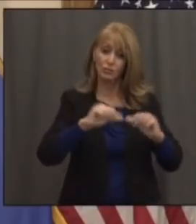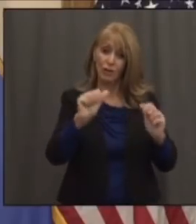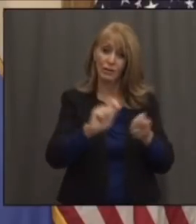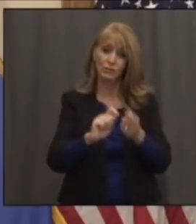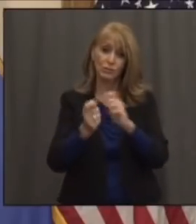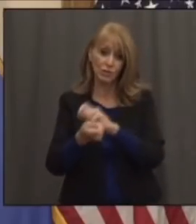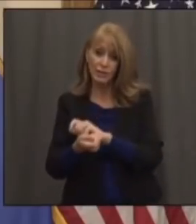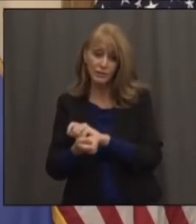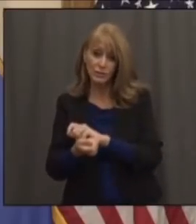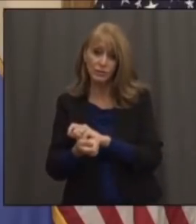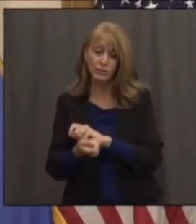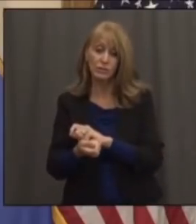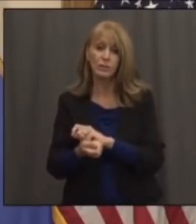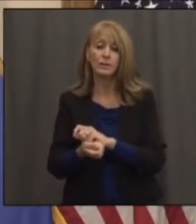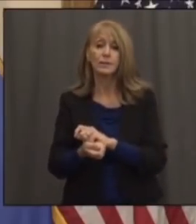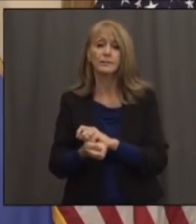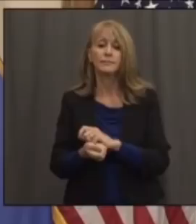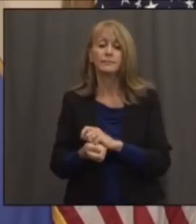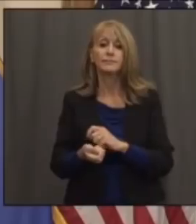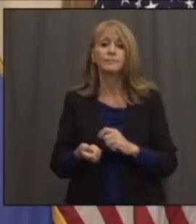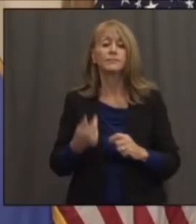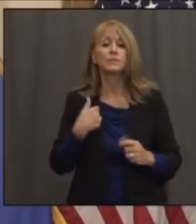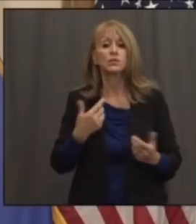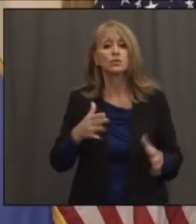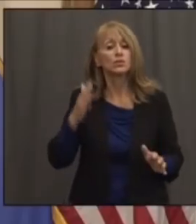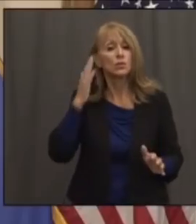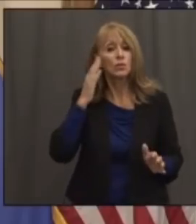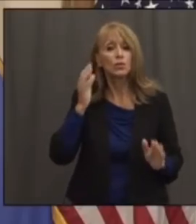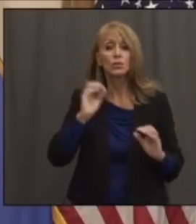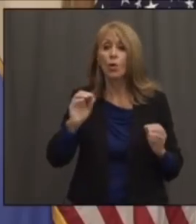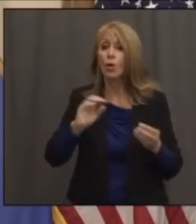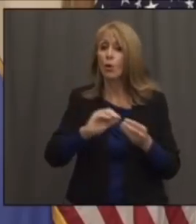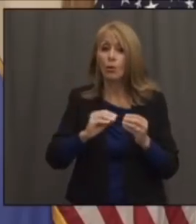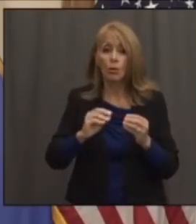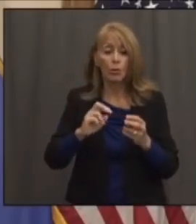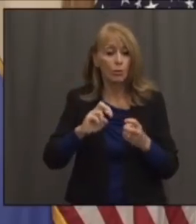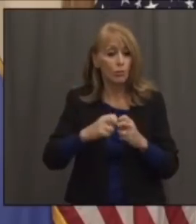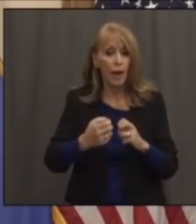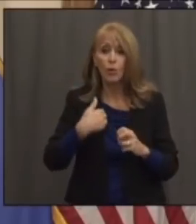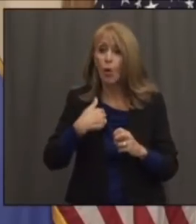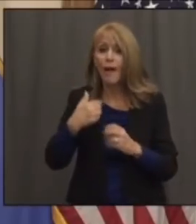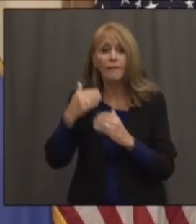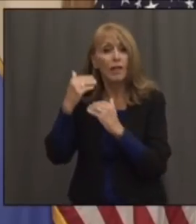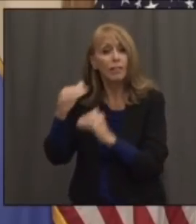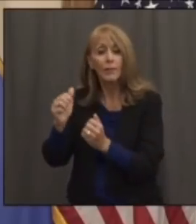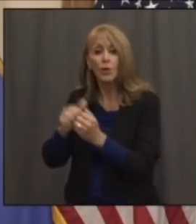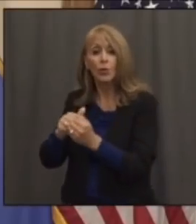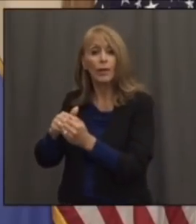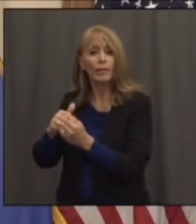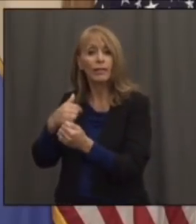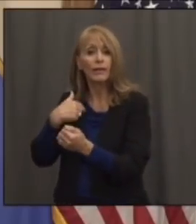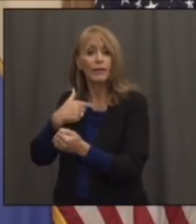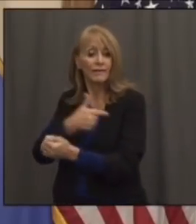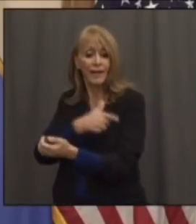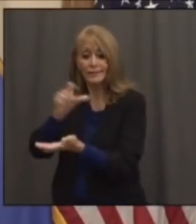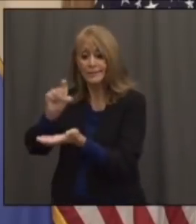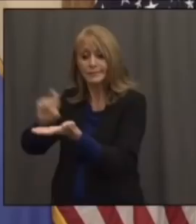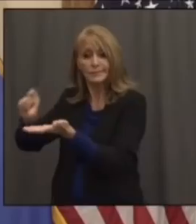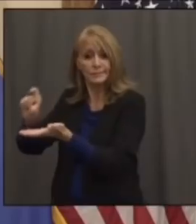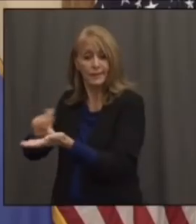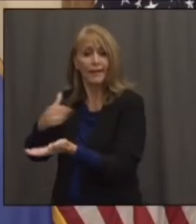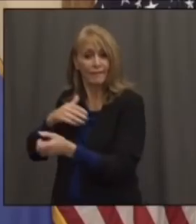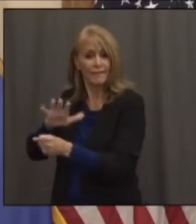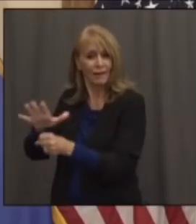that? Obviously, there's no problem with availability of vaccine at this point, and I believe,